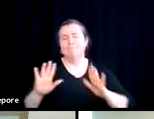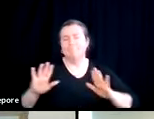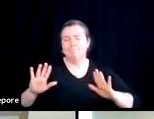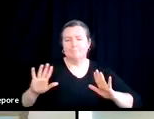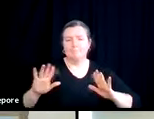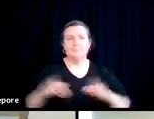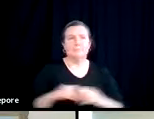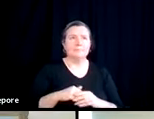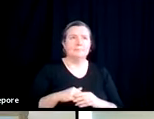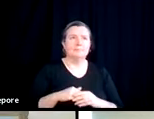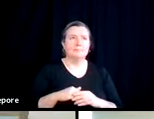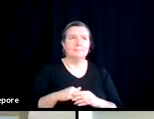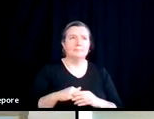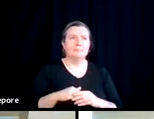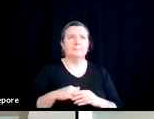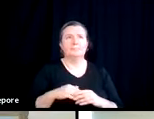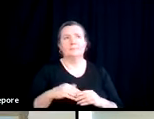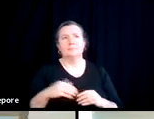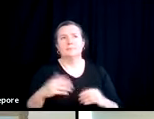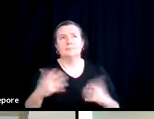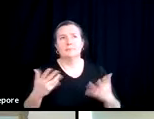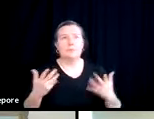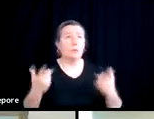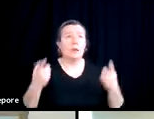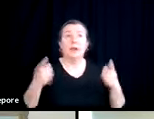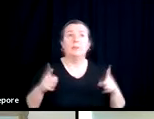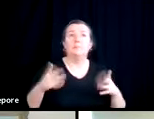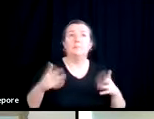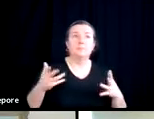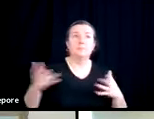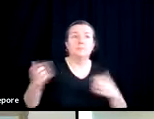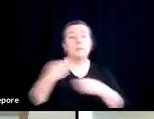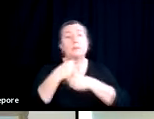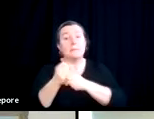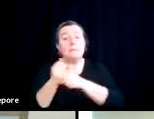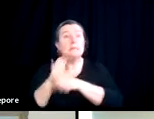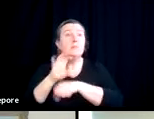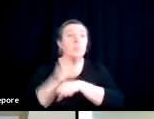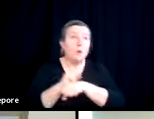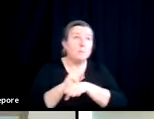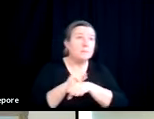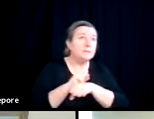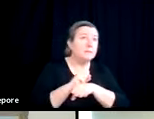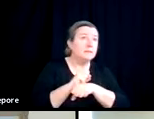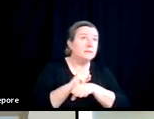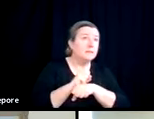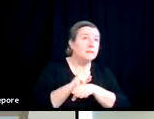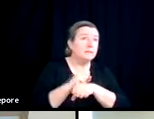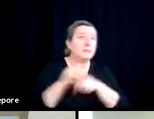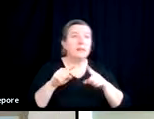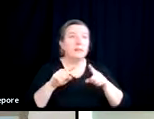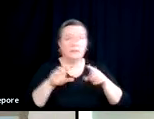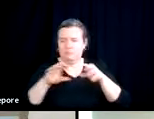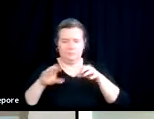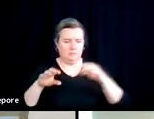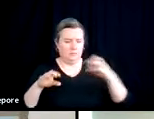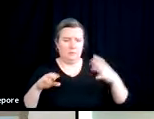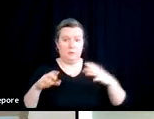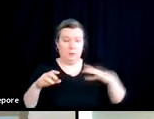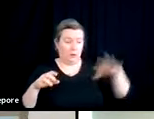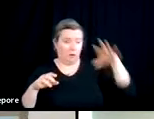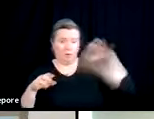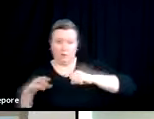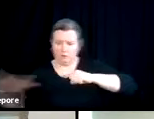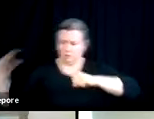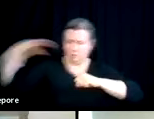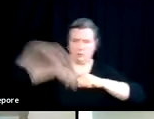ended up with things like double booking, which is something we cannot have. So the training will be mostly on the overall use of the system. They're